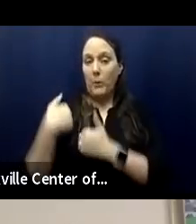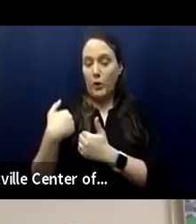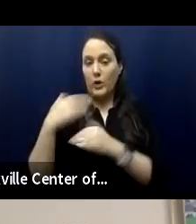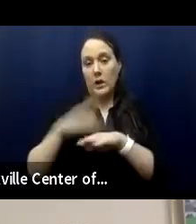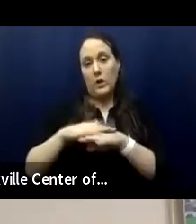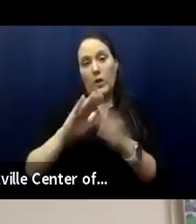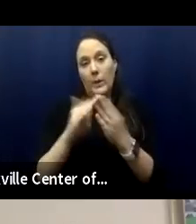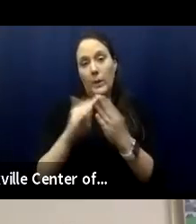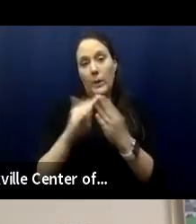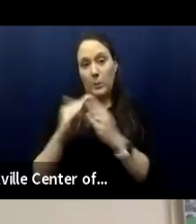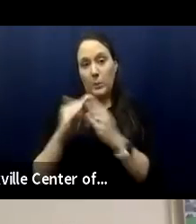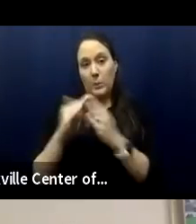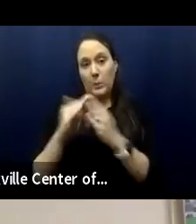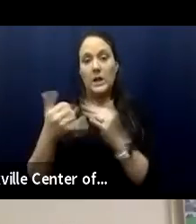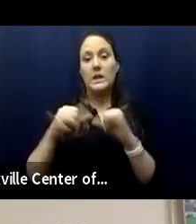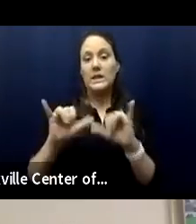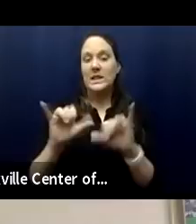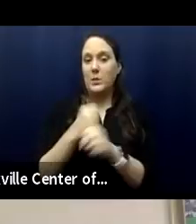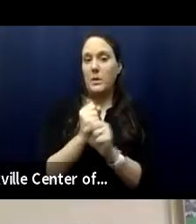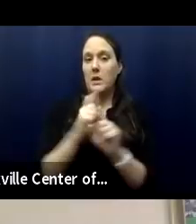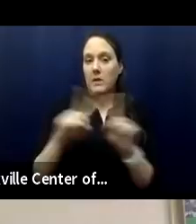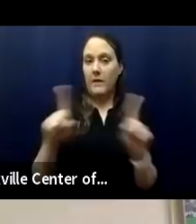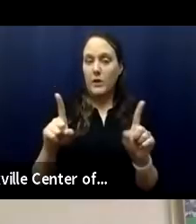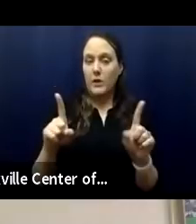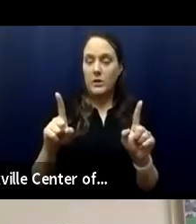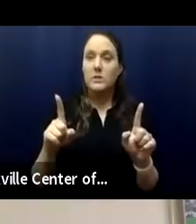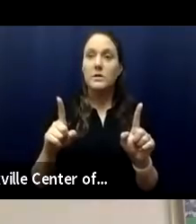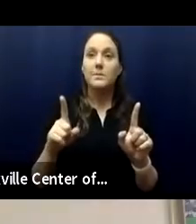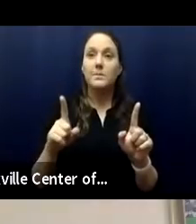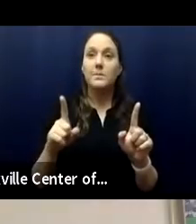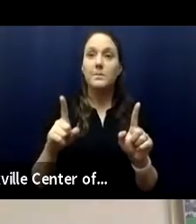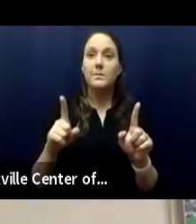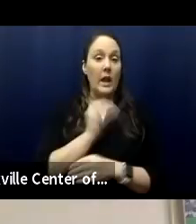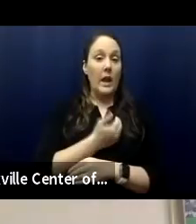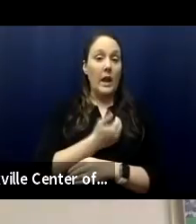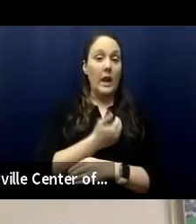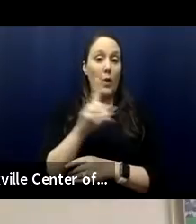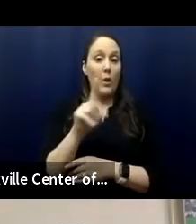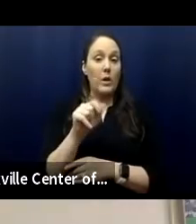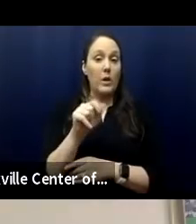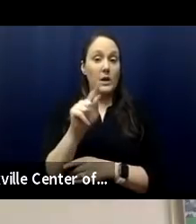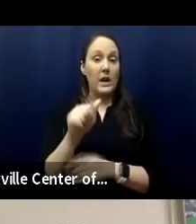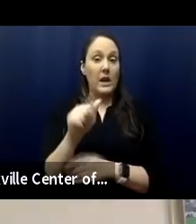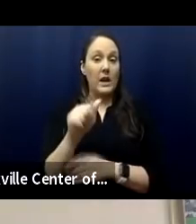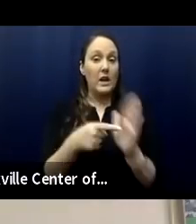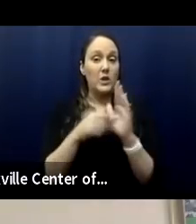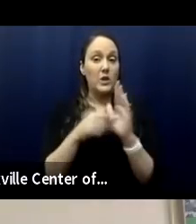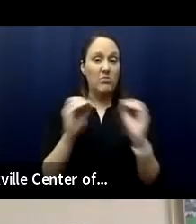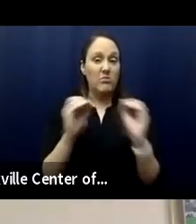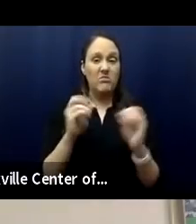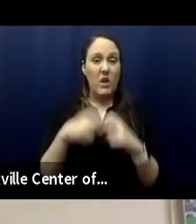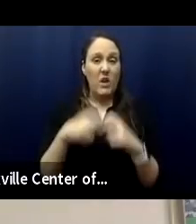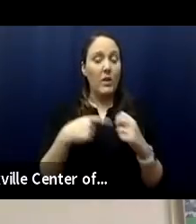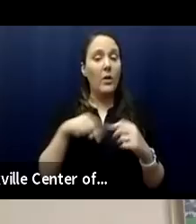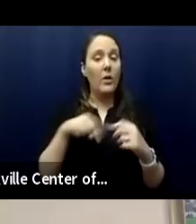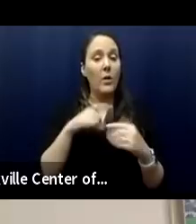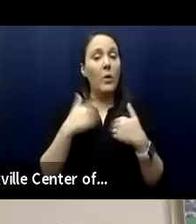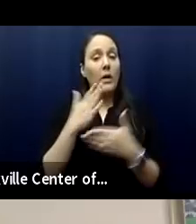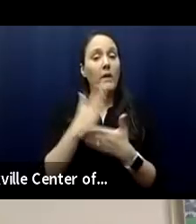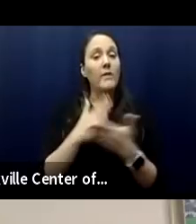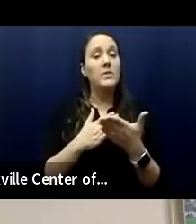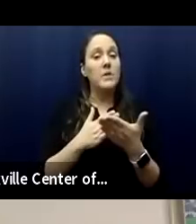still make a difference. Given that our data has not shown that to be a problem, and we've had some